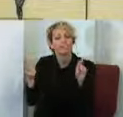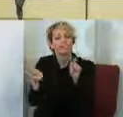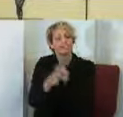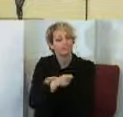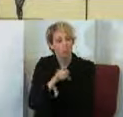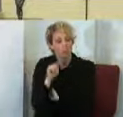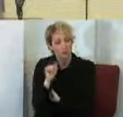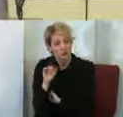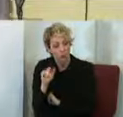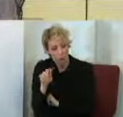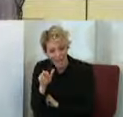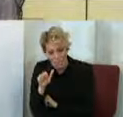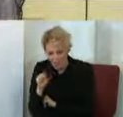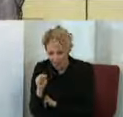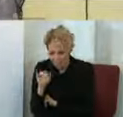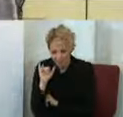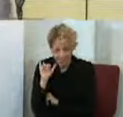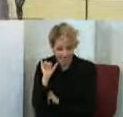That transformation that happened